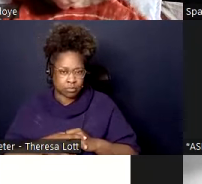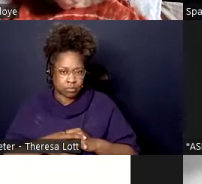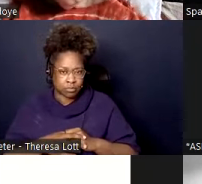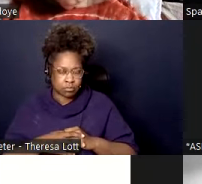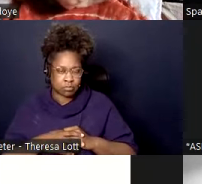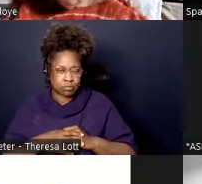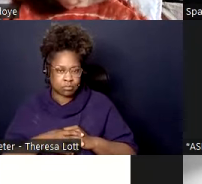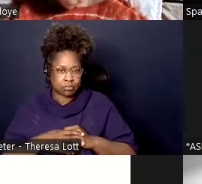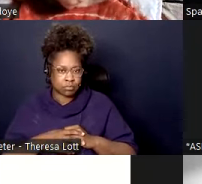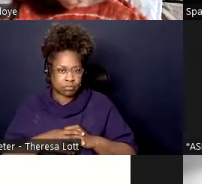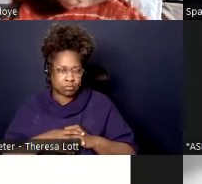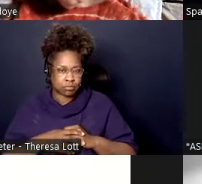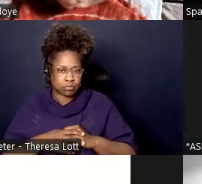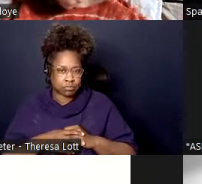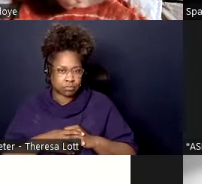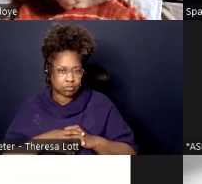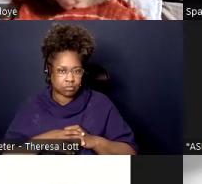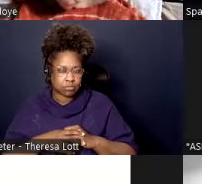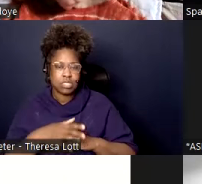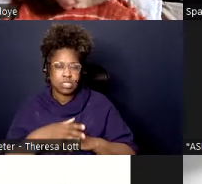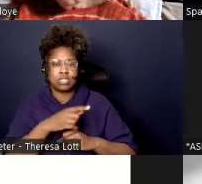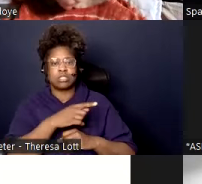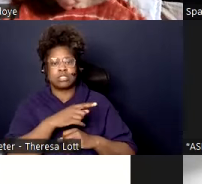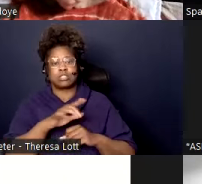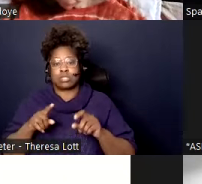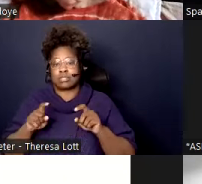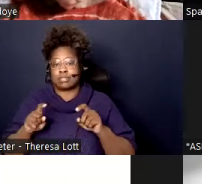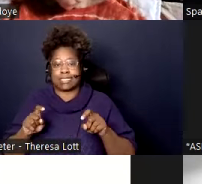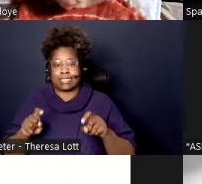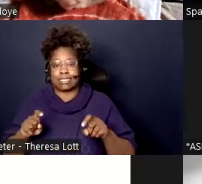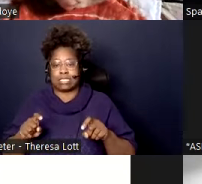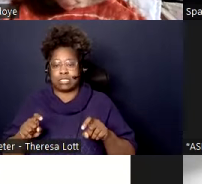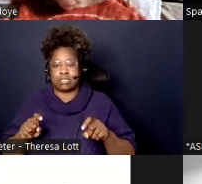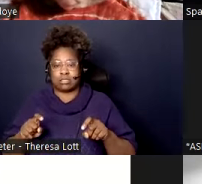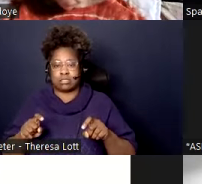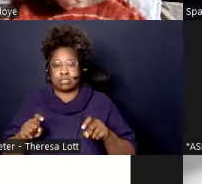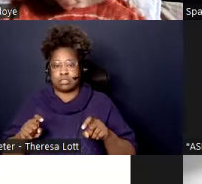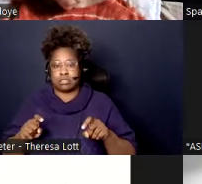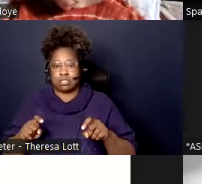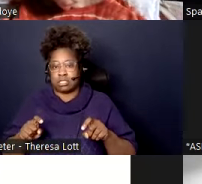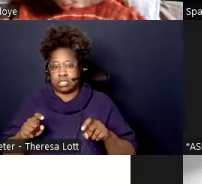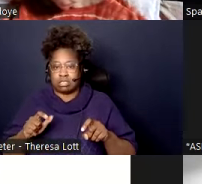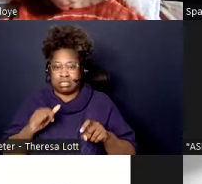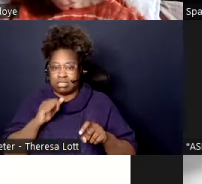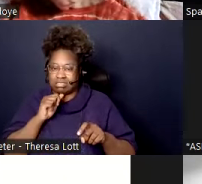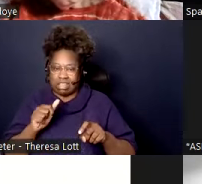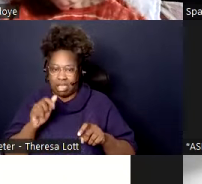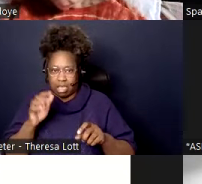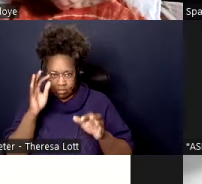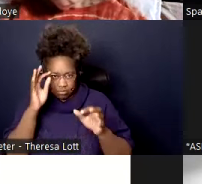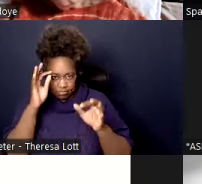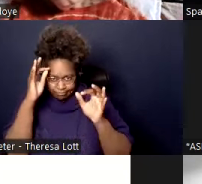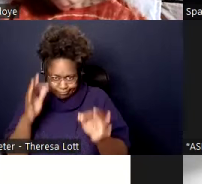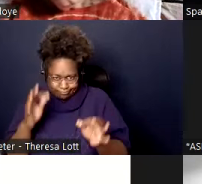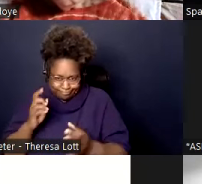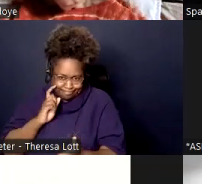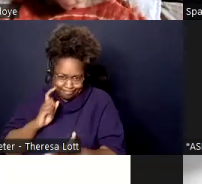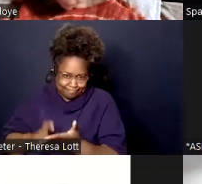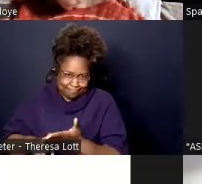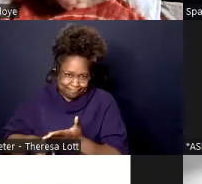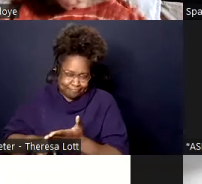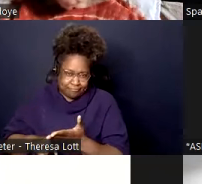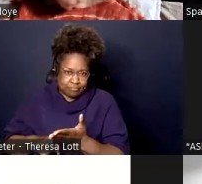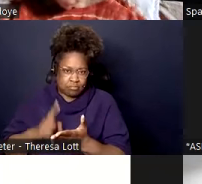time the testing wasn't conclusive because the water had become too